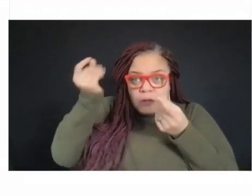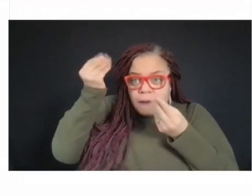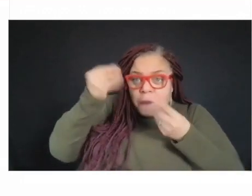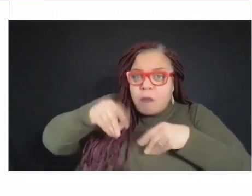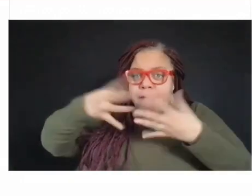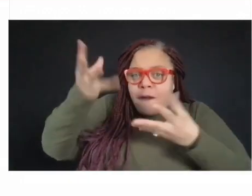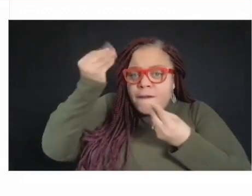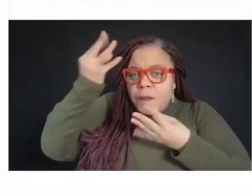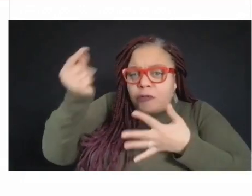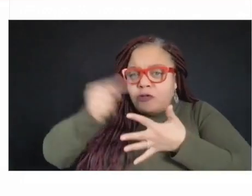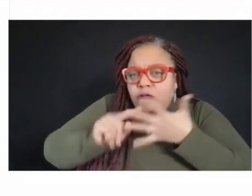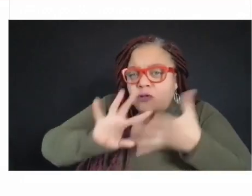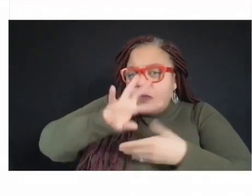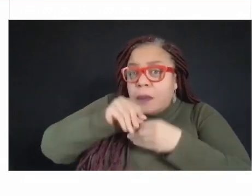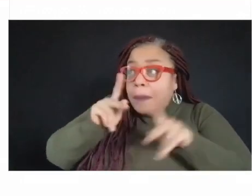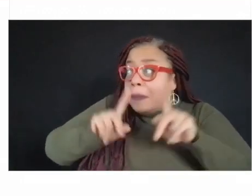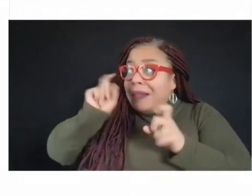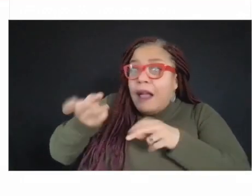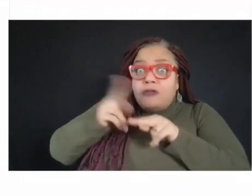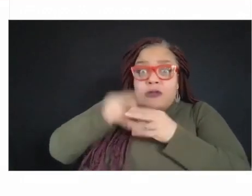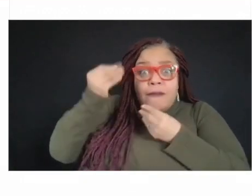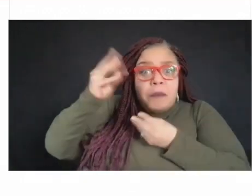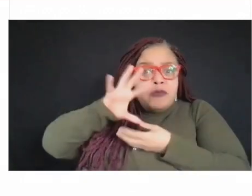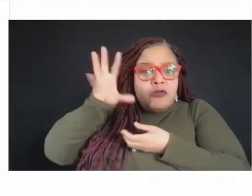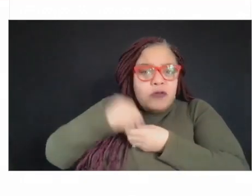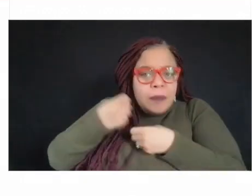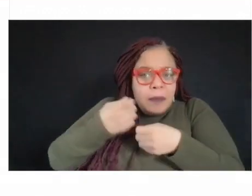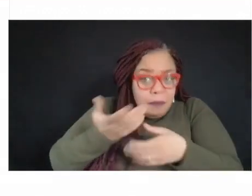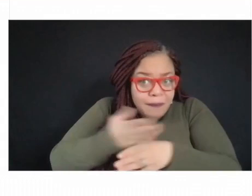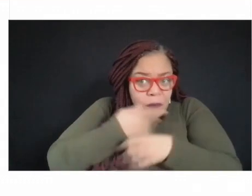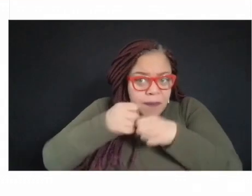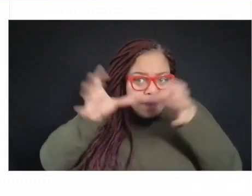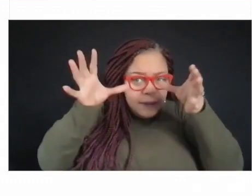And as was stated earlier, the individuals that have